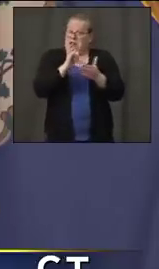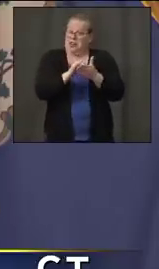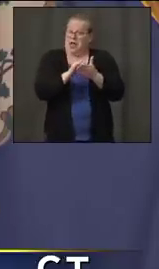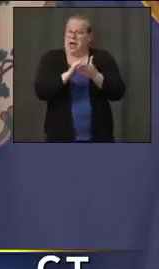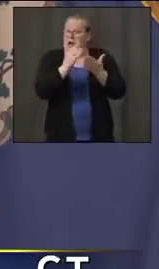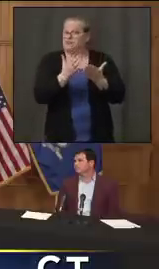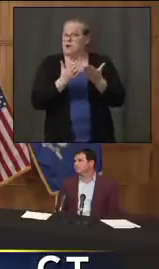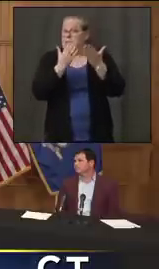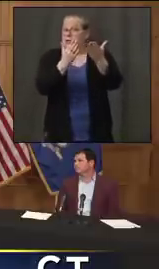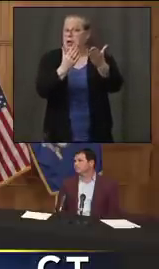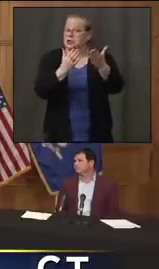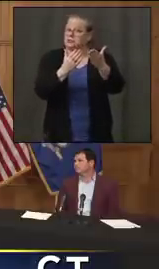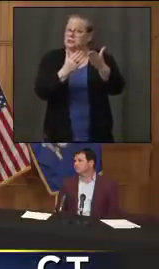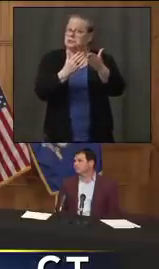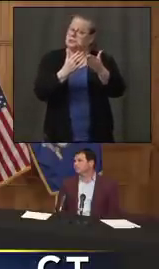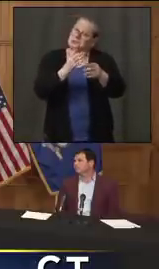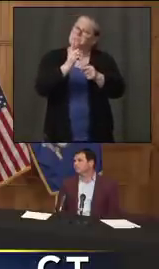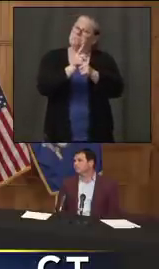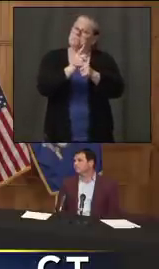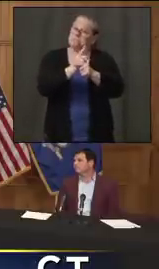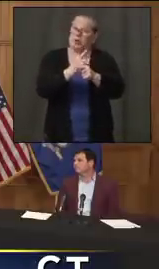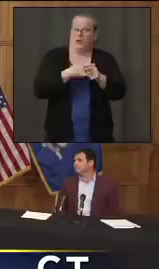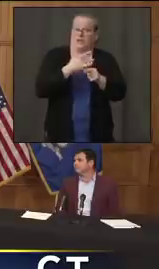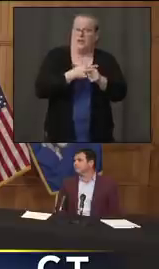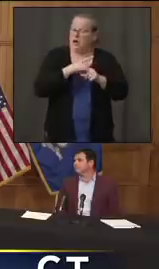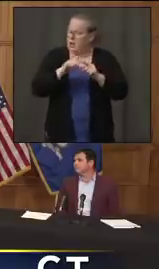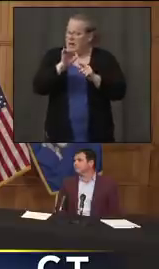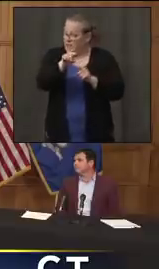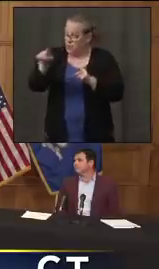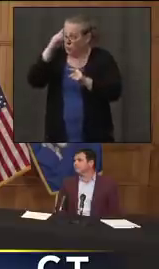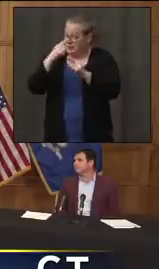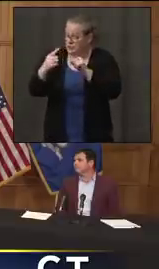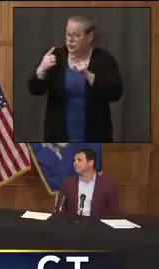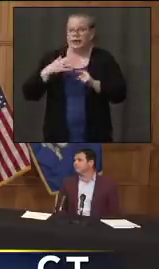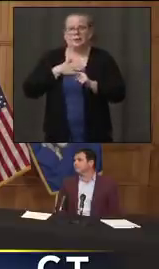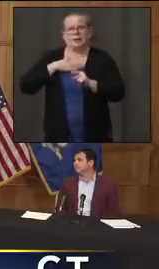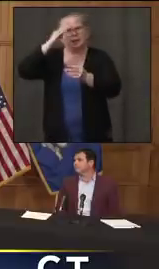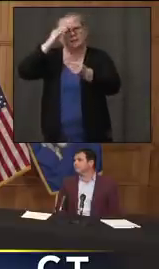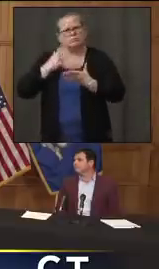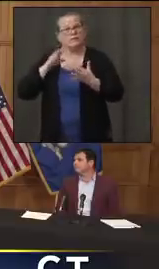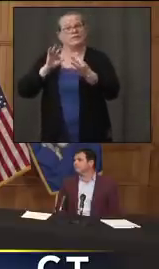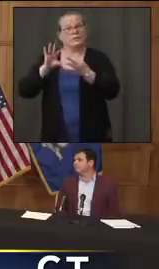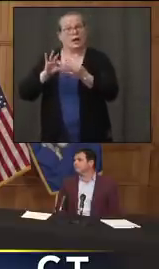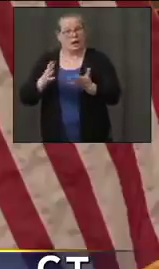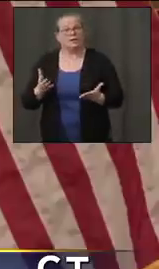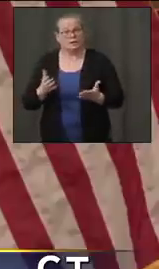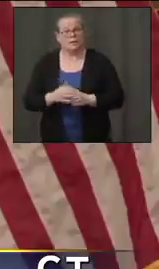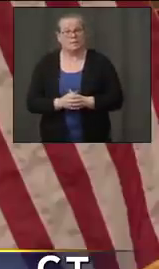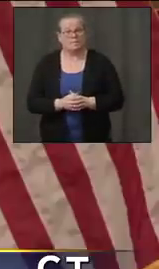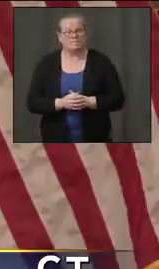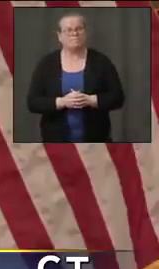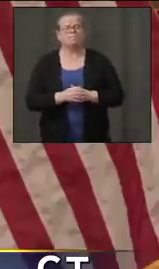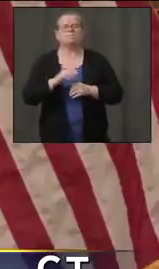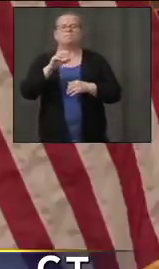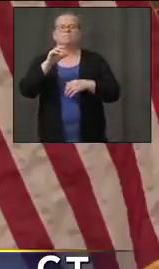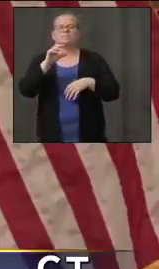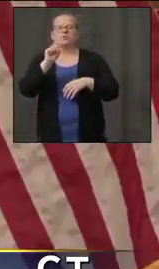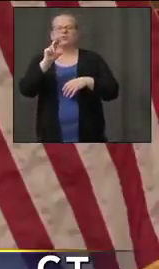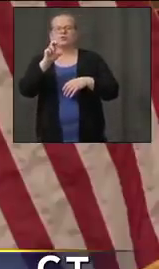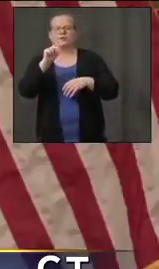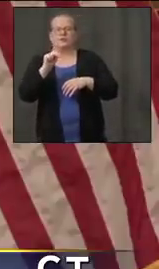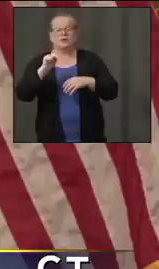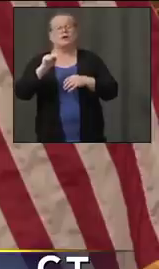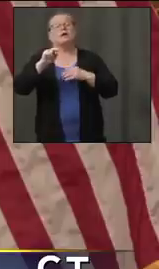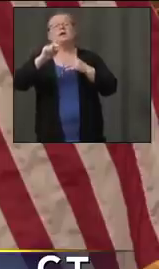And I would just add to what the governor is saying is that I believe next week there will be a teletown hall that